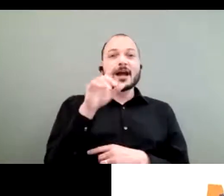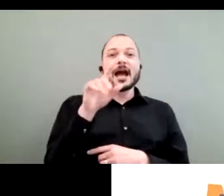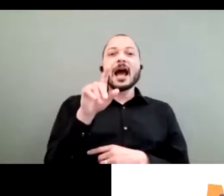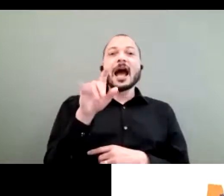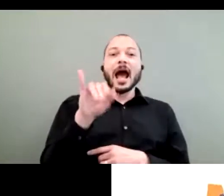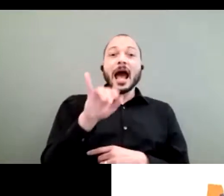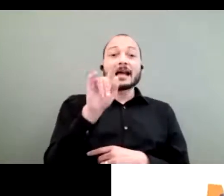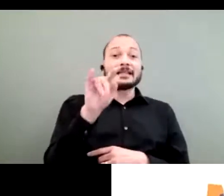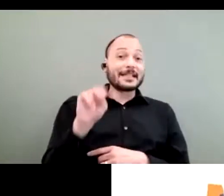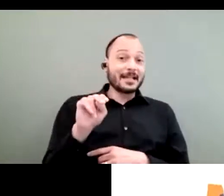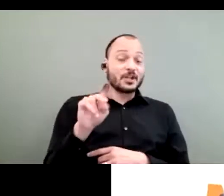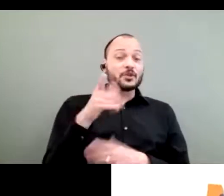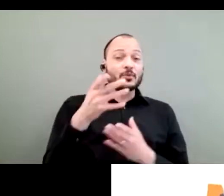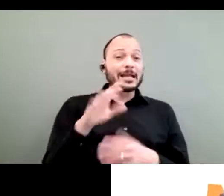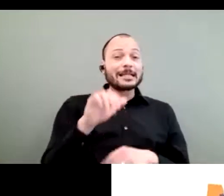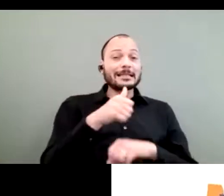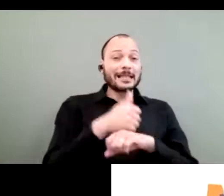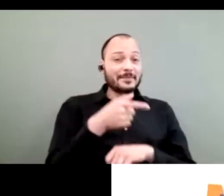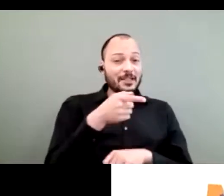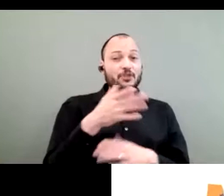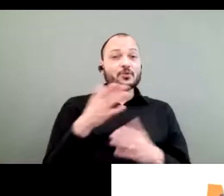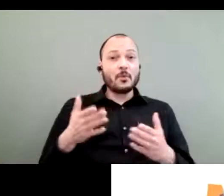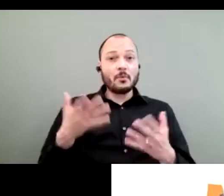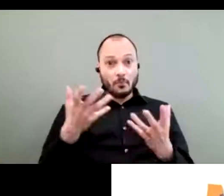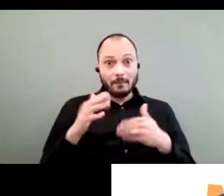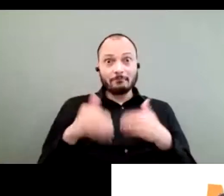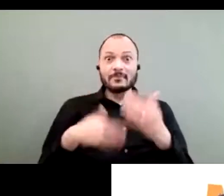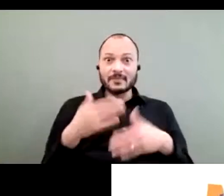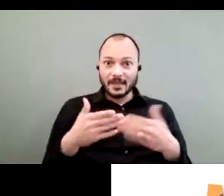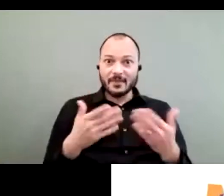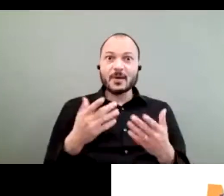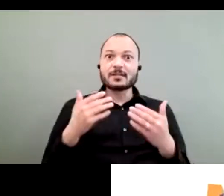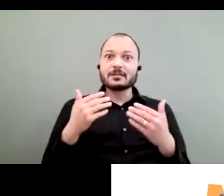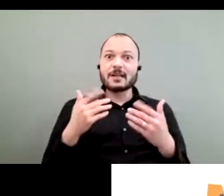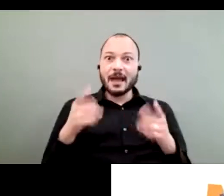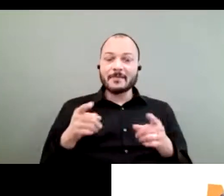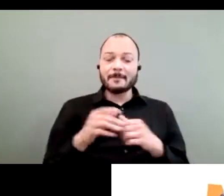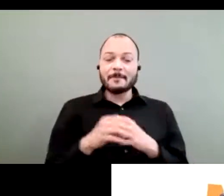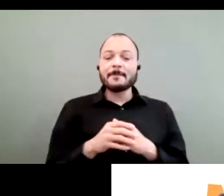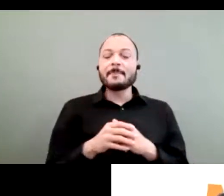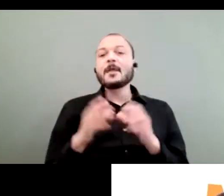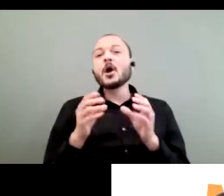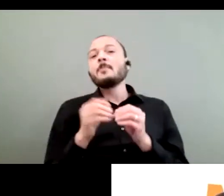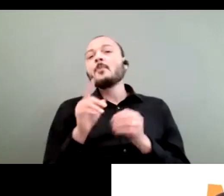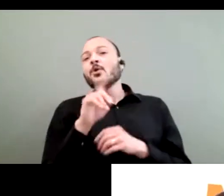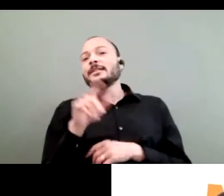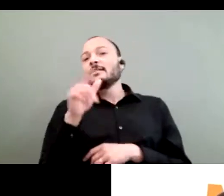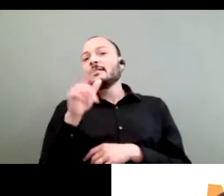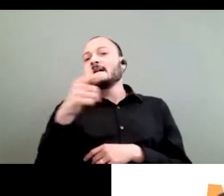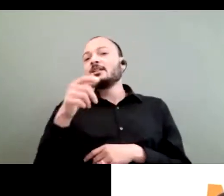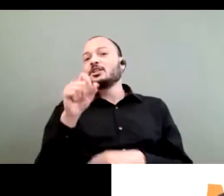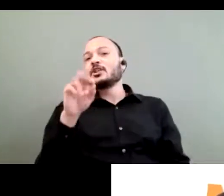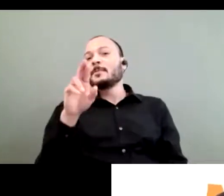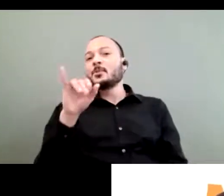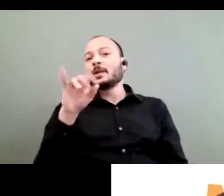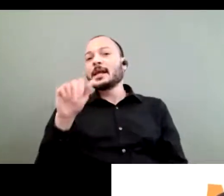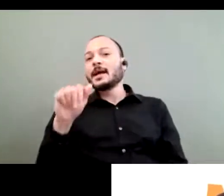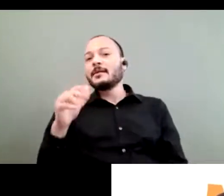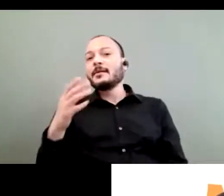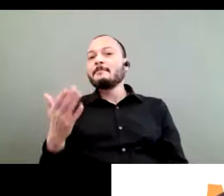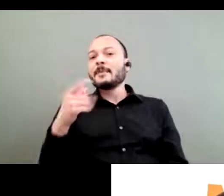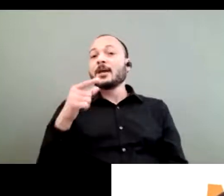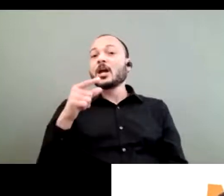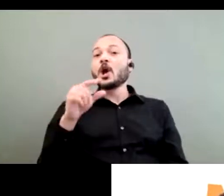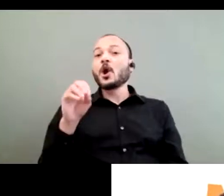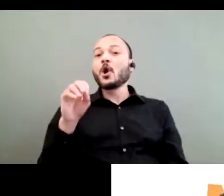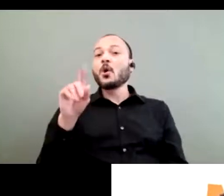You want to get on the ball. Great. Okay, so some more questions for you, but Sabrina, let's go to you or someone maybe from Golden State. One question, are